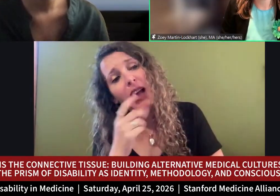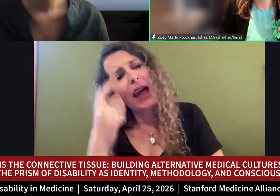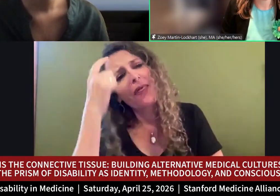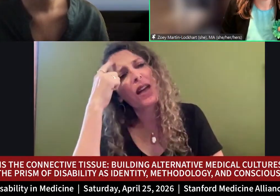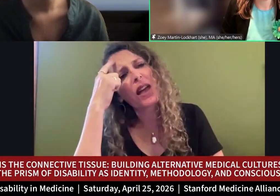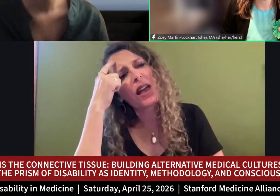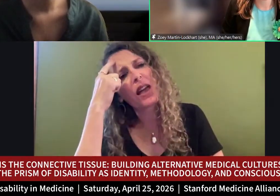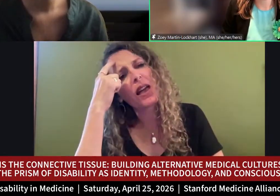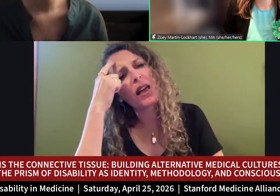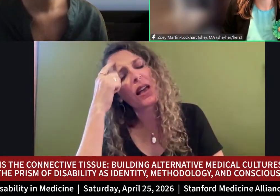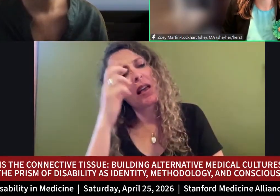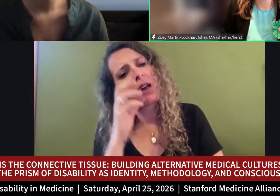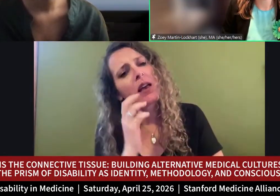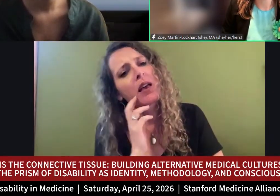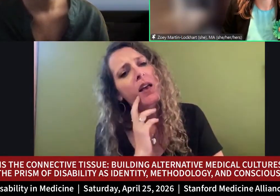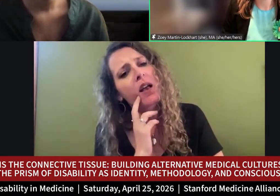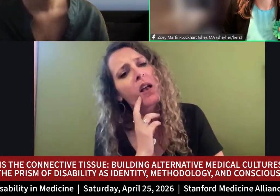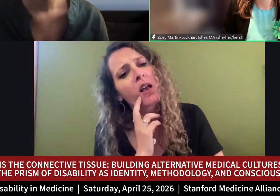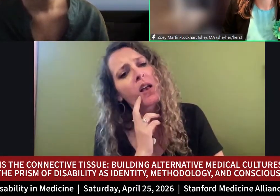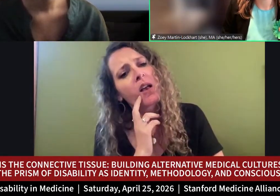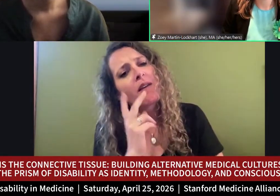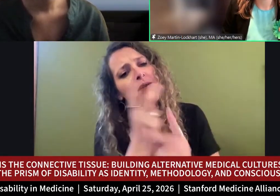finding how